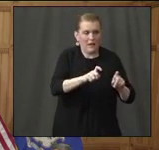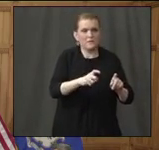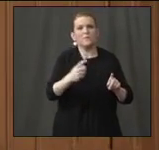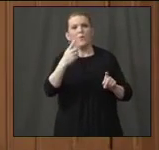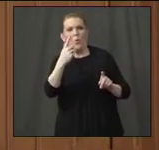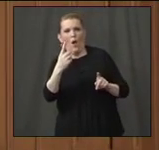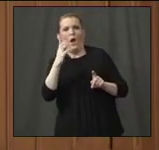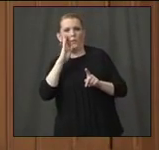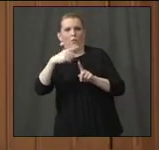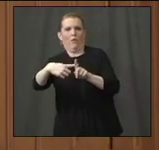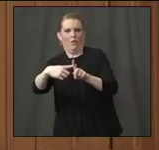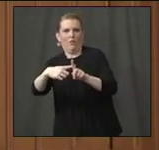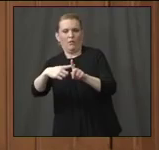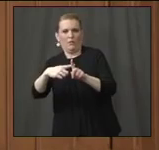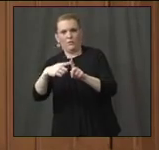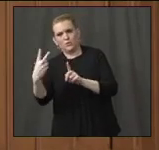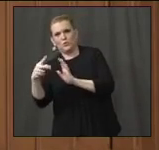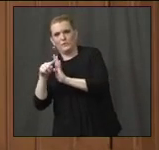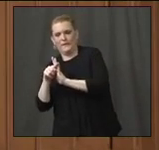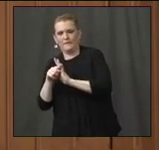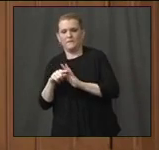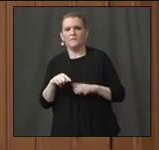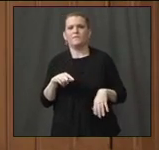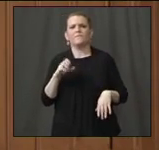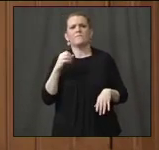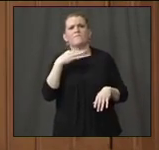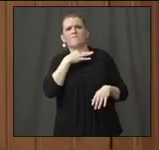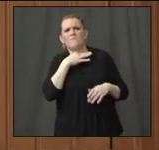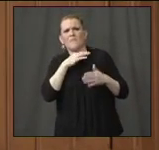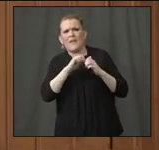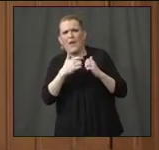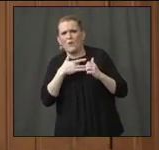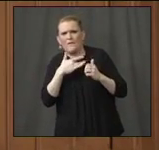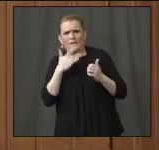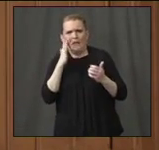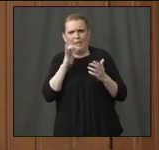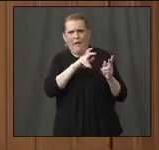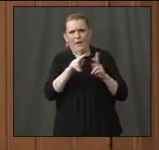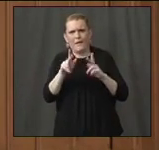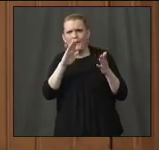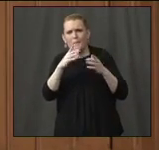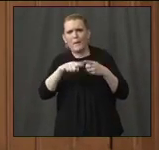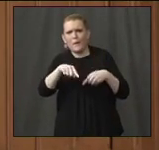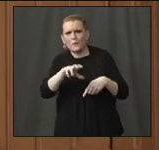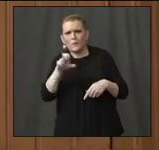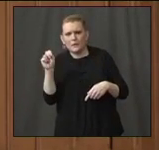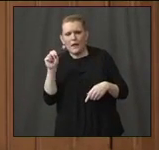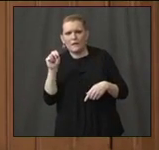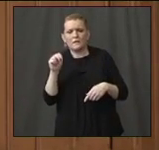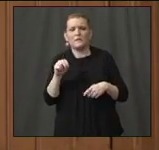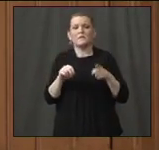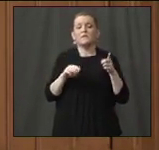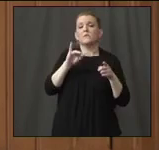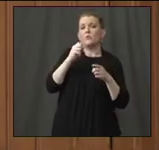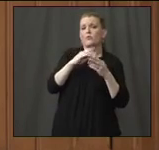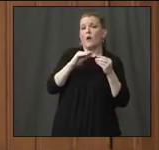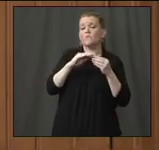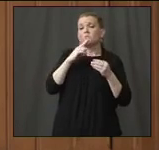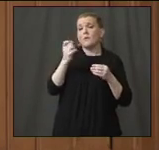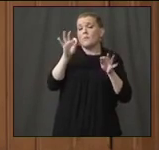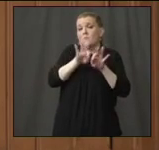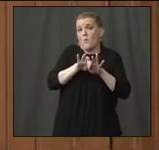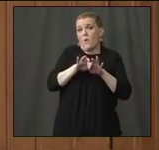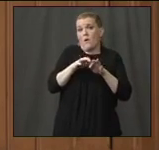Yeah, so it's back to the first step here is the scaling up of the testing capacity. That's important. Also keep in mind